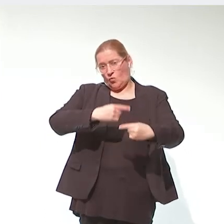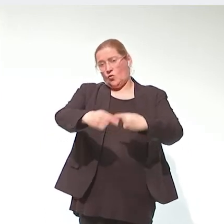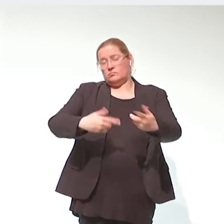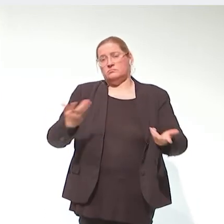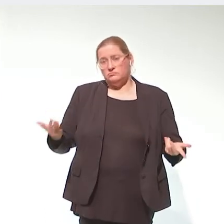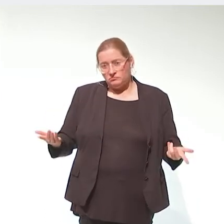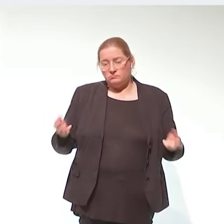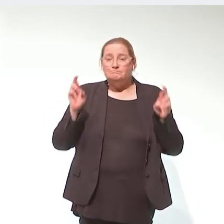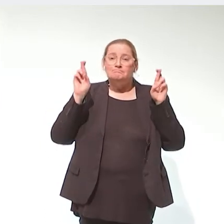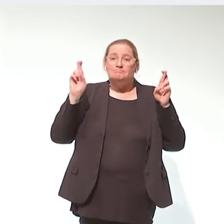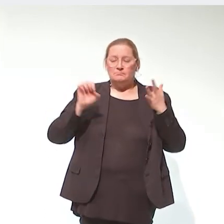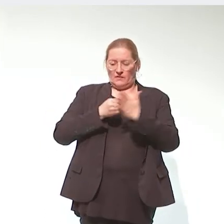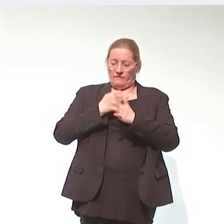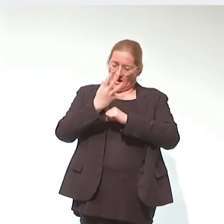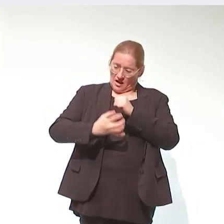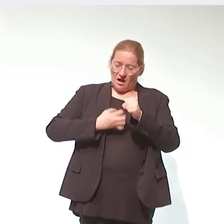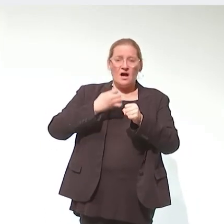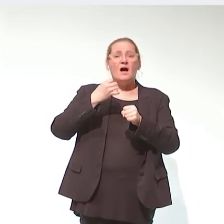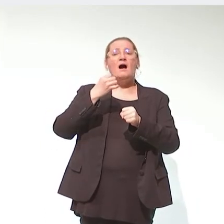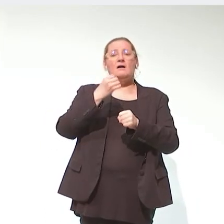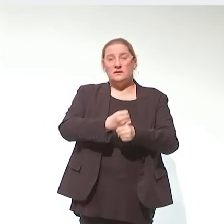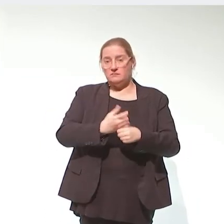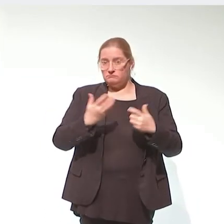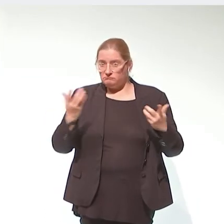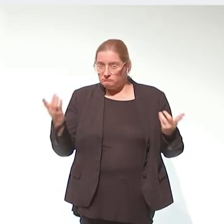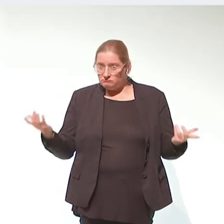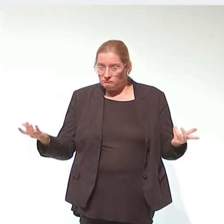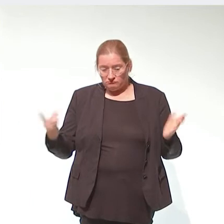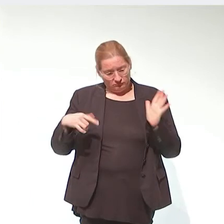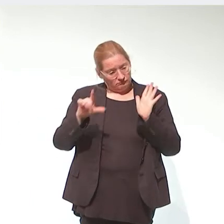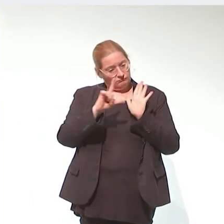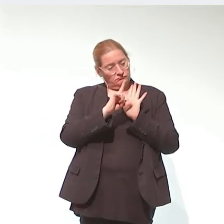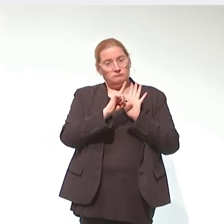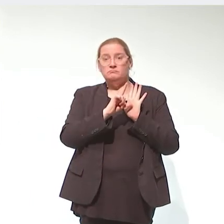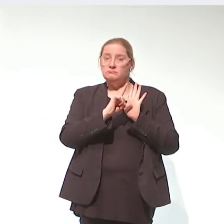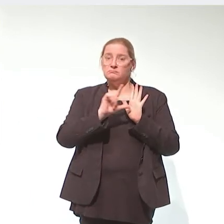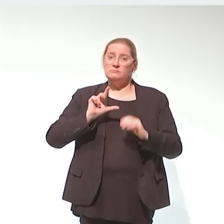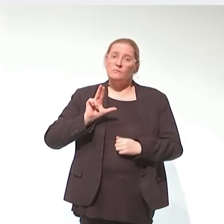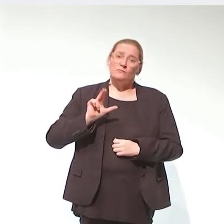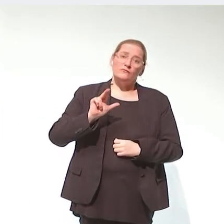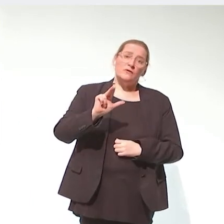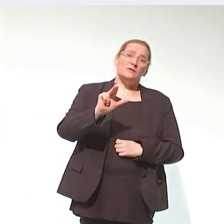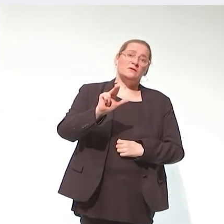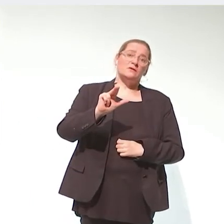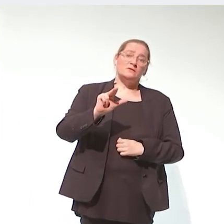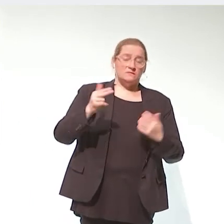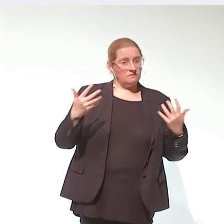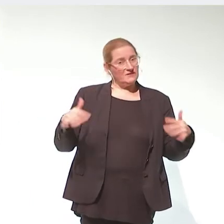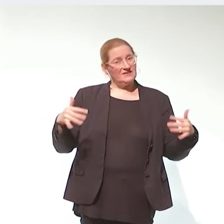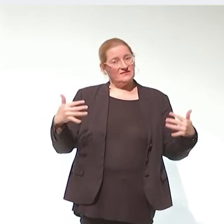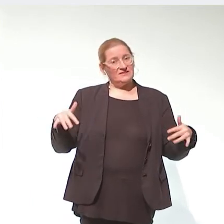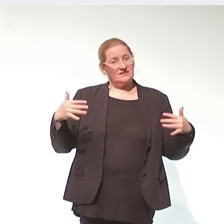this year, we will have the law and the regulations completed in order to proceed with the